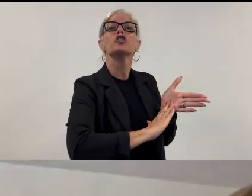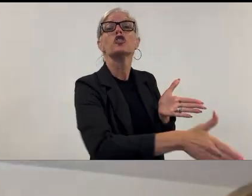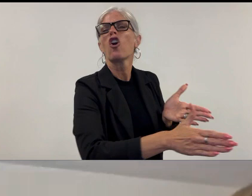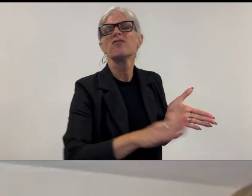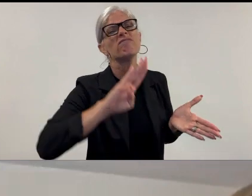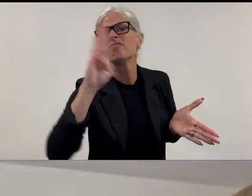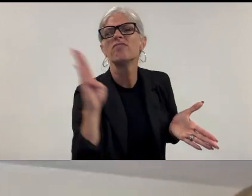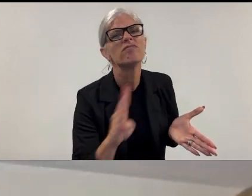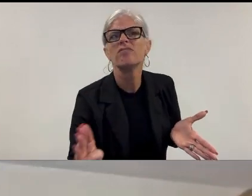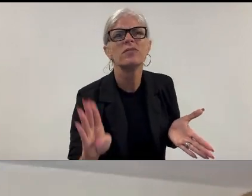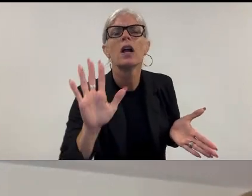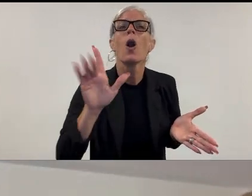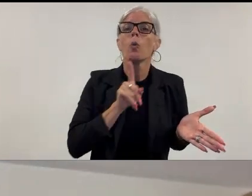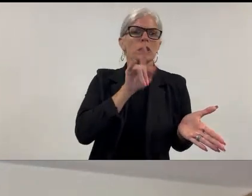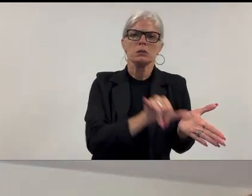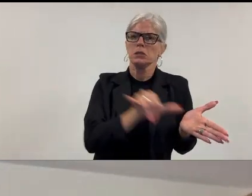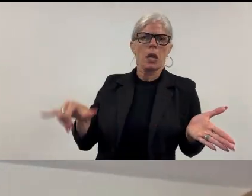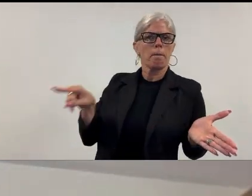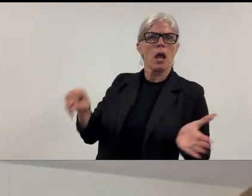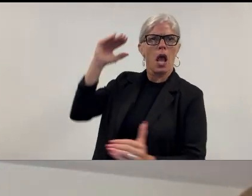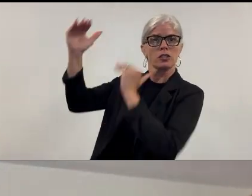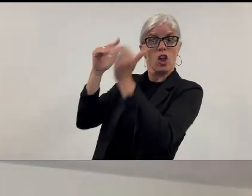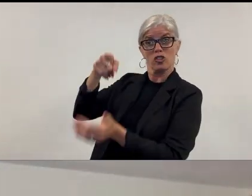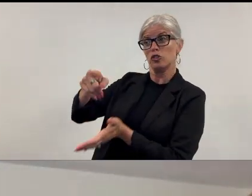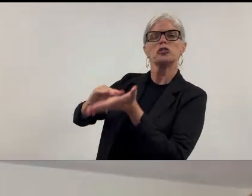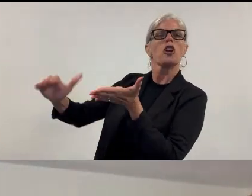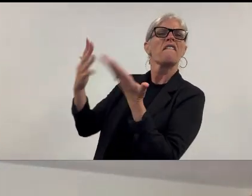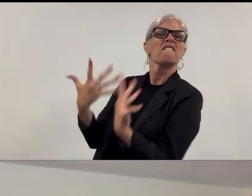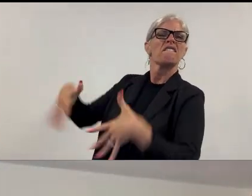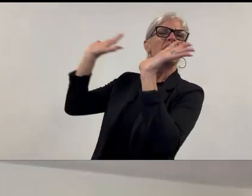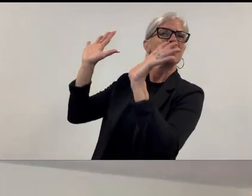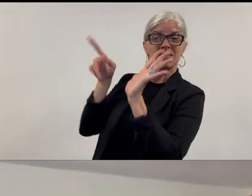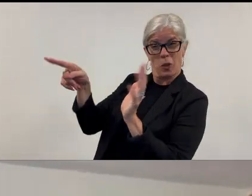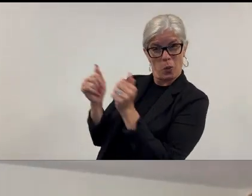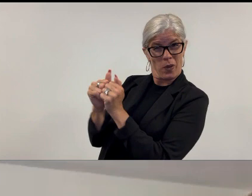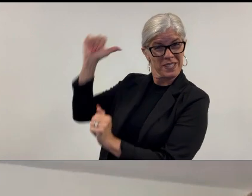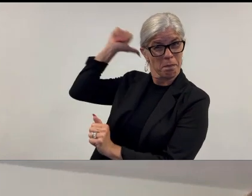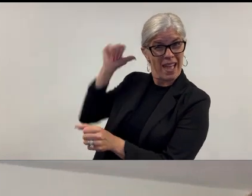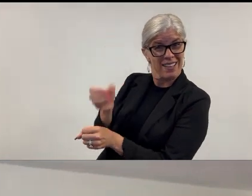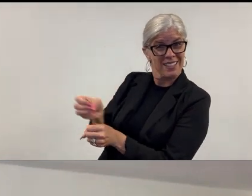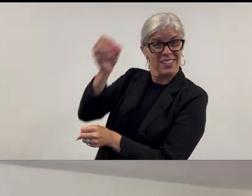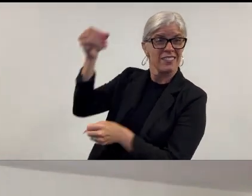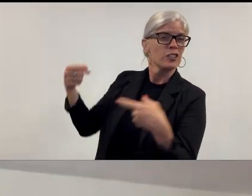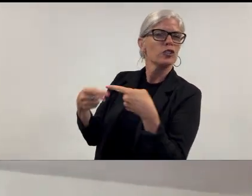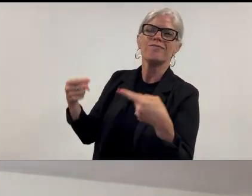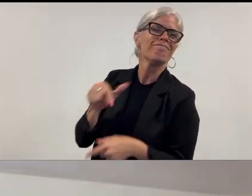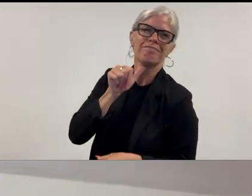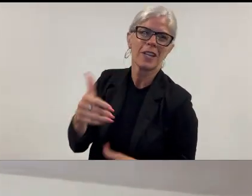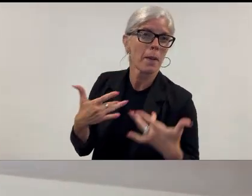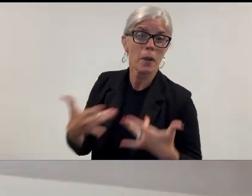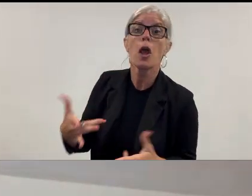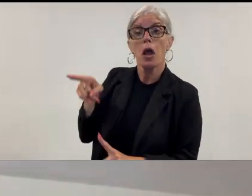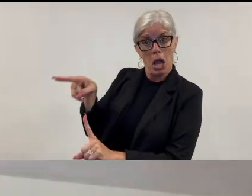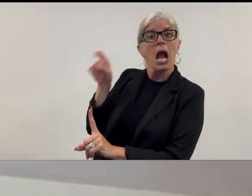phased goals that require ongoing rehabilitation. You never discharge a child. Well, you never discharge an